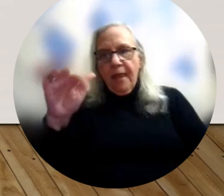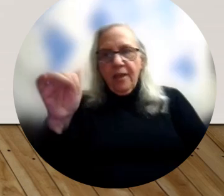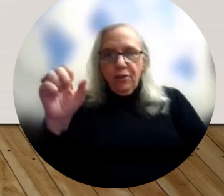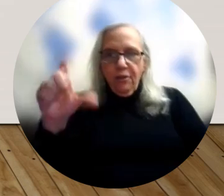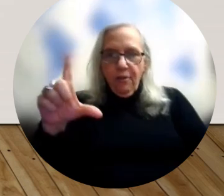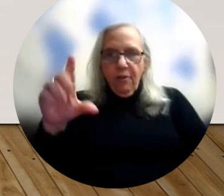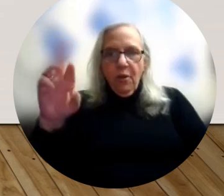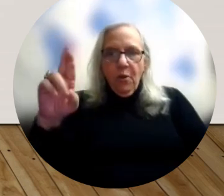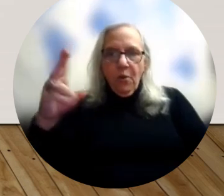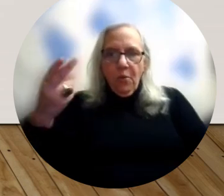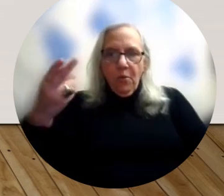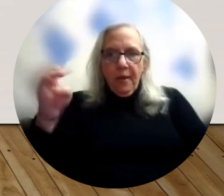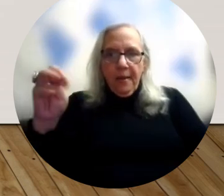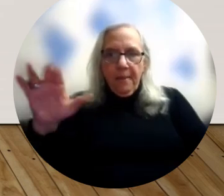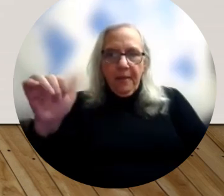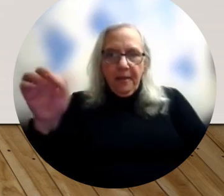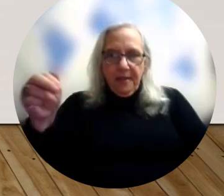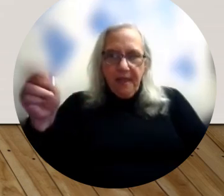and vocational